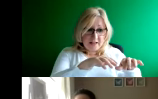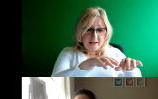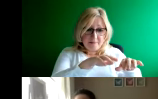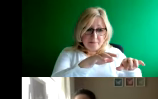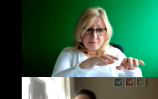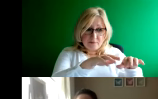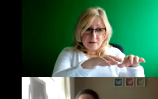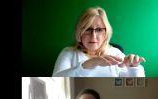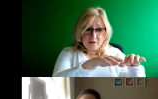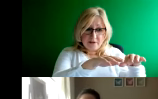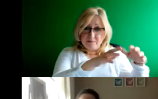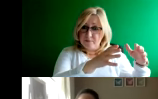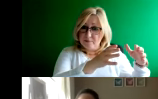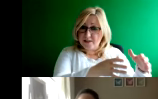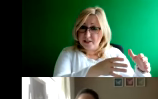your